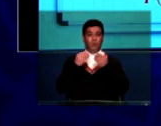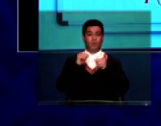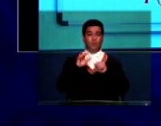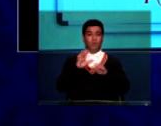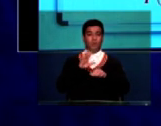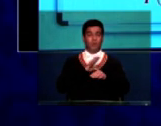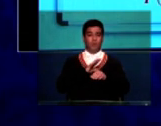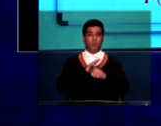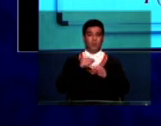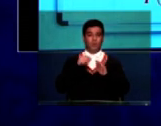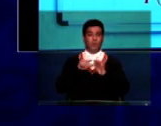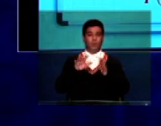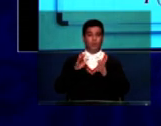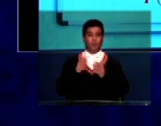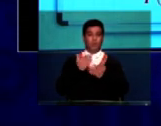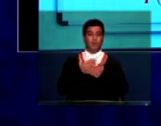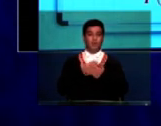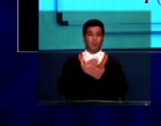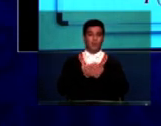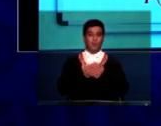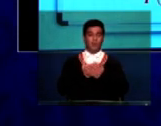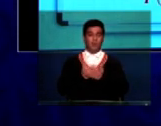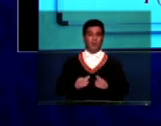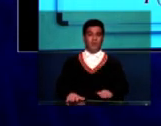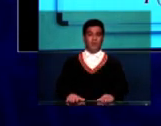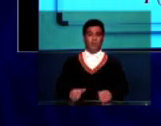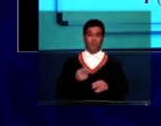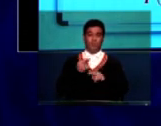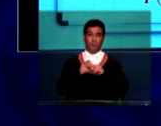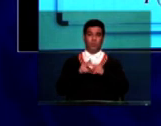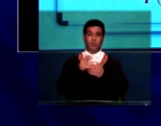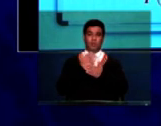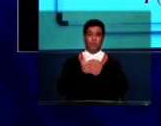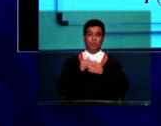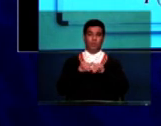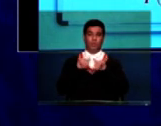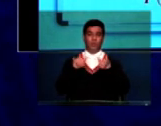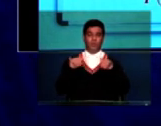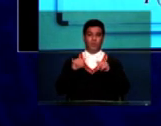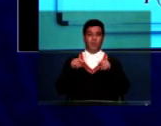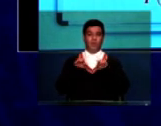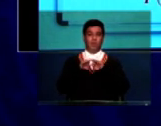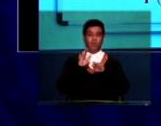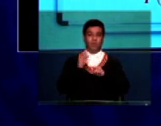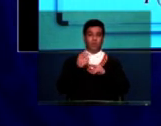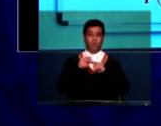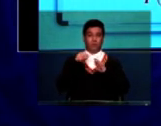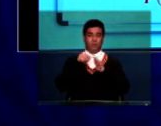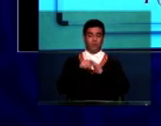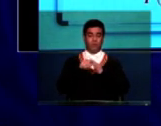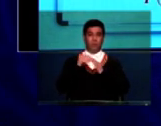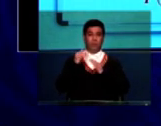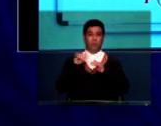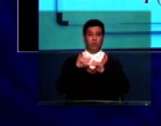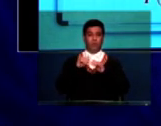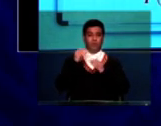bo'lgan hodisaning ehtimolligi bu ehtimolliklarning ko'paytmasiga teng bo'ladi. Ya'ni quyidagi